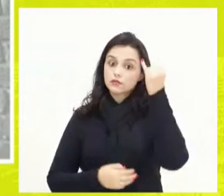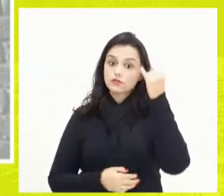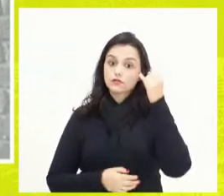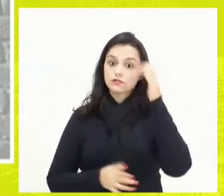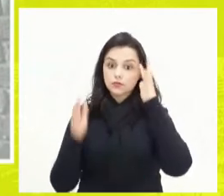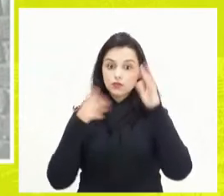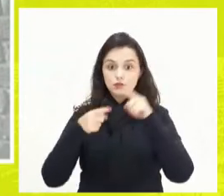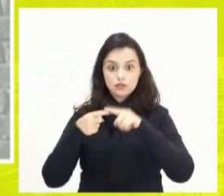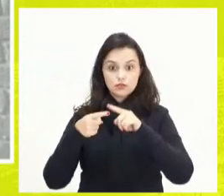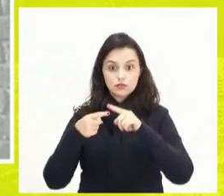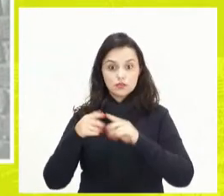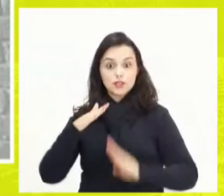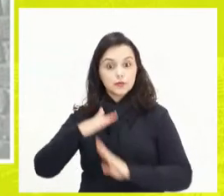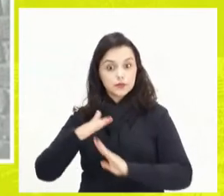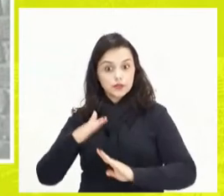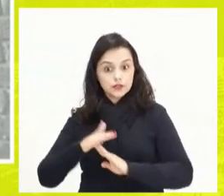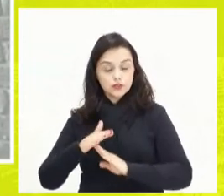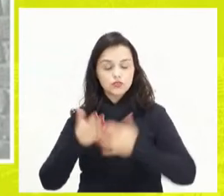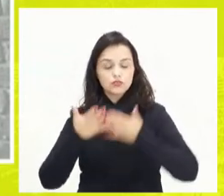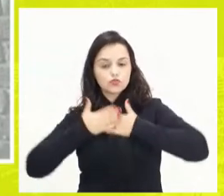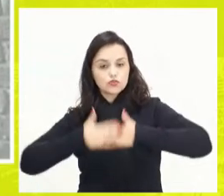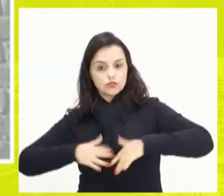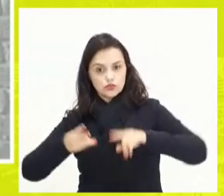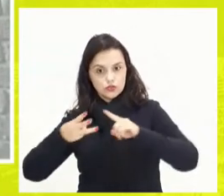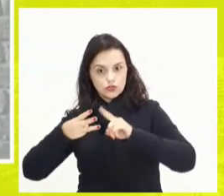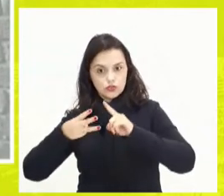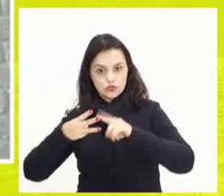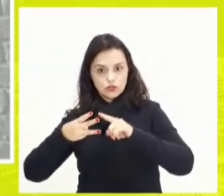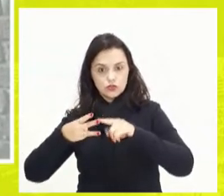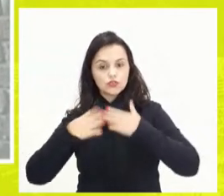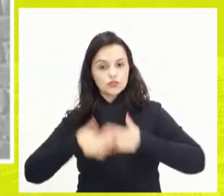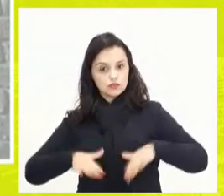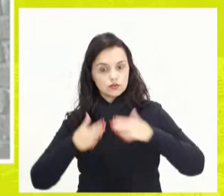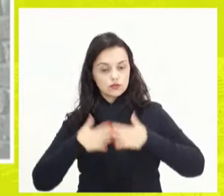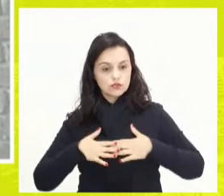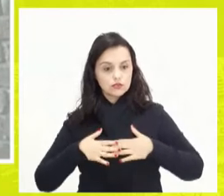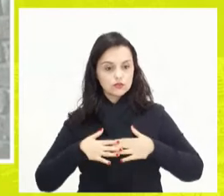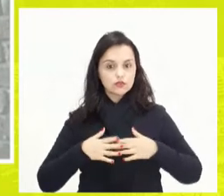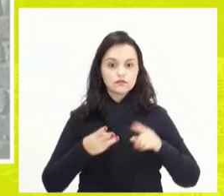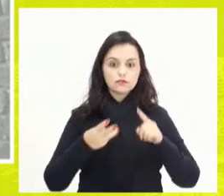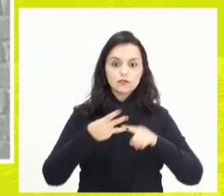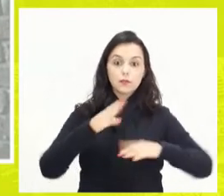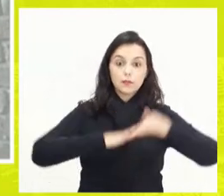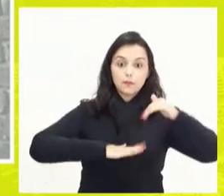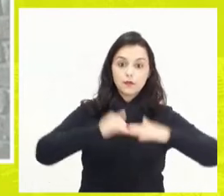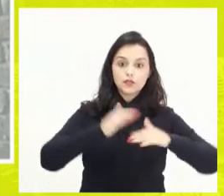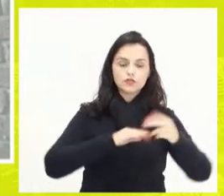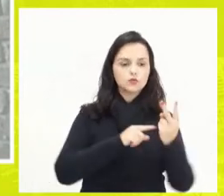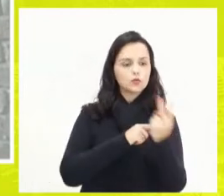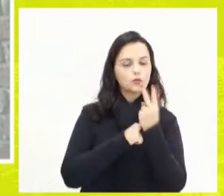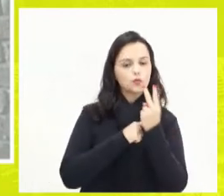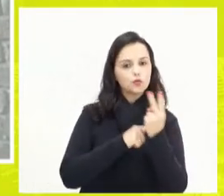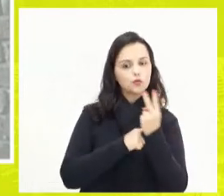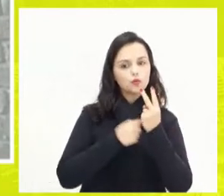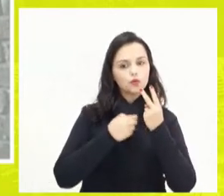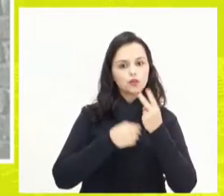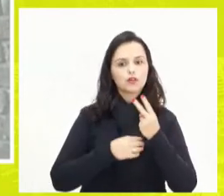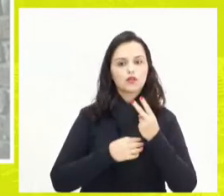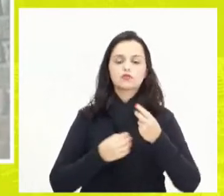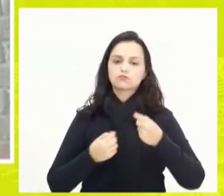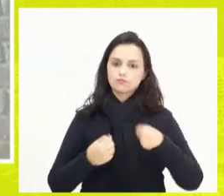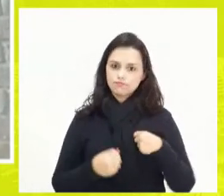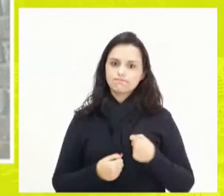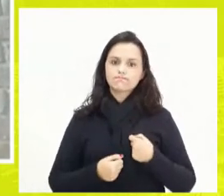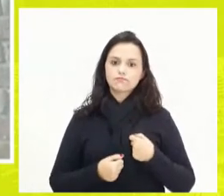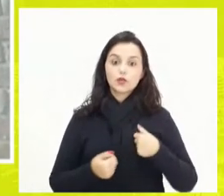us to think about limits rest and self-care practices and to do